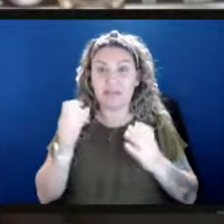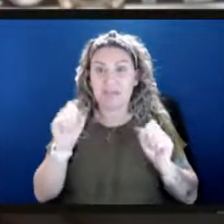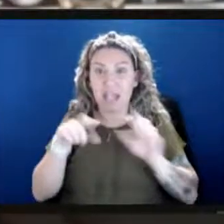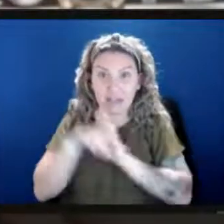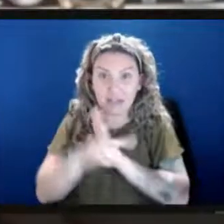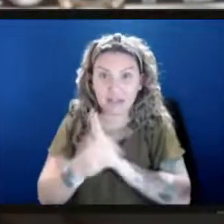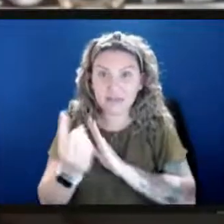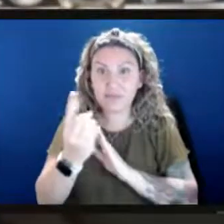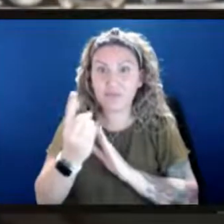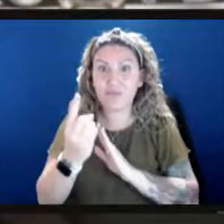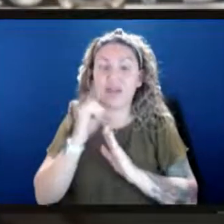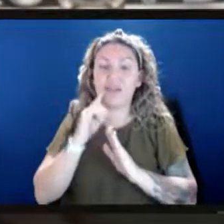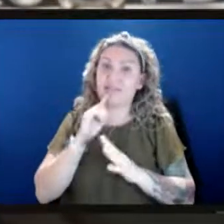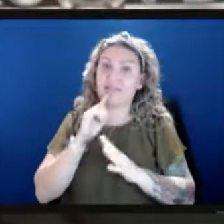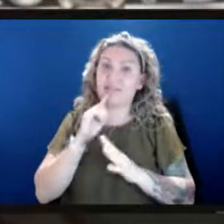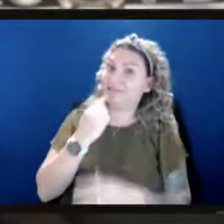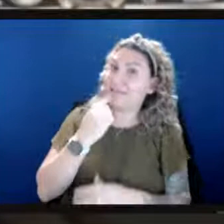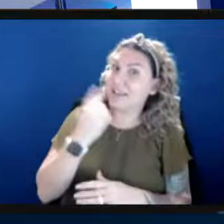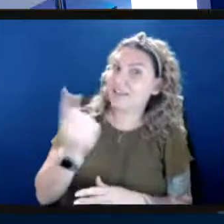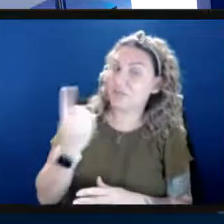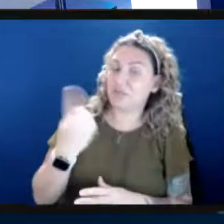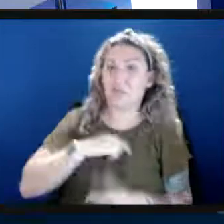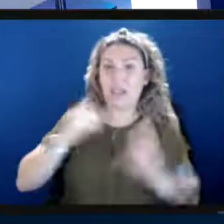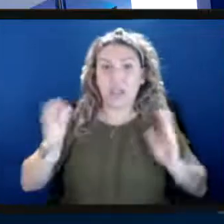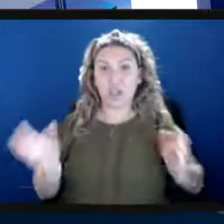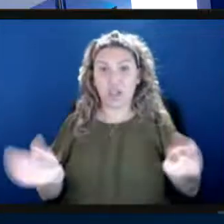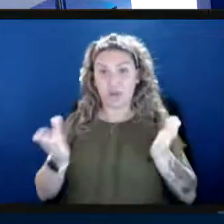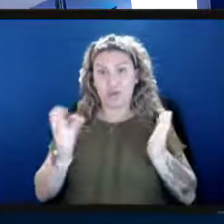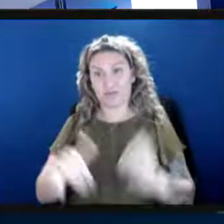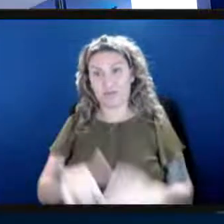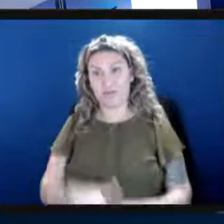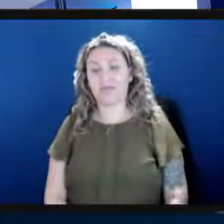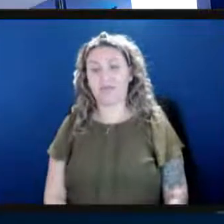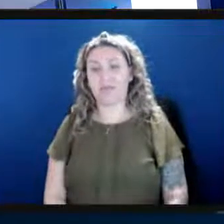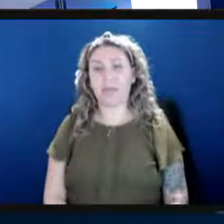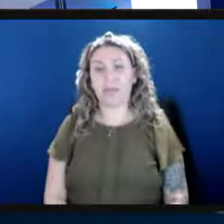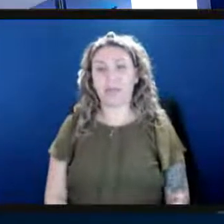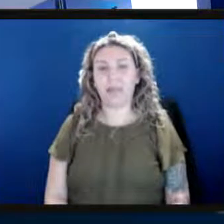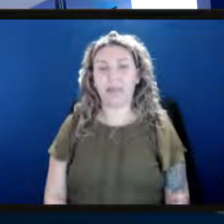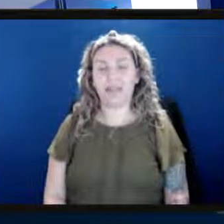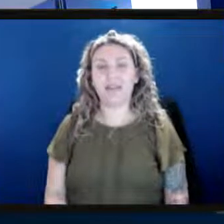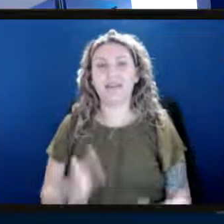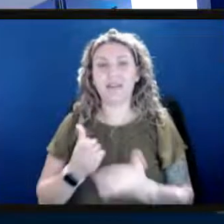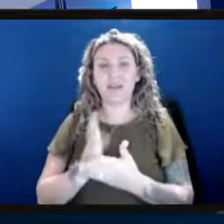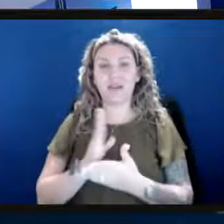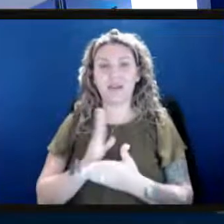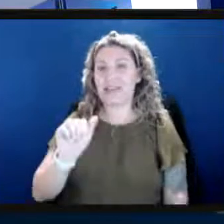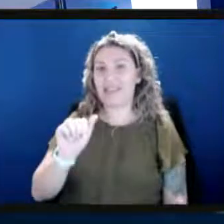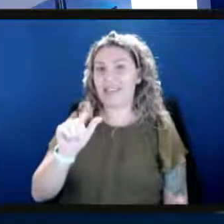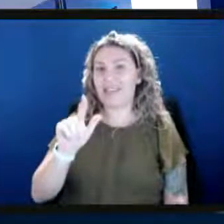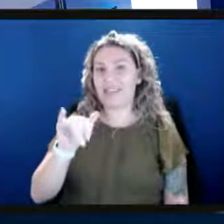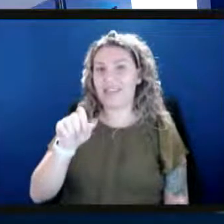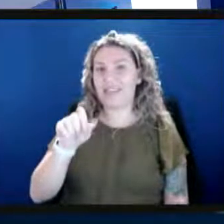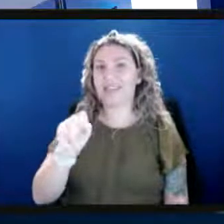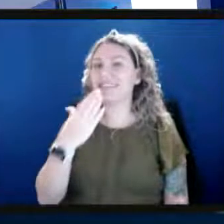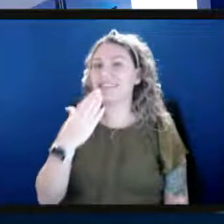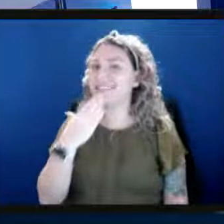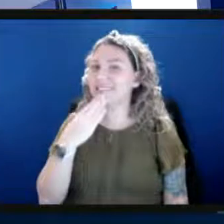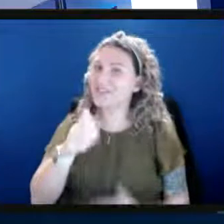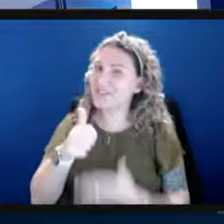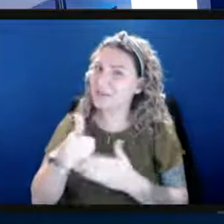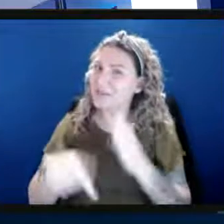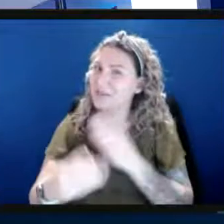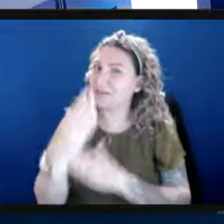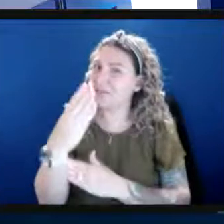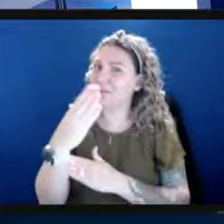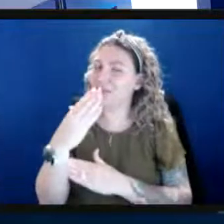up, we are encouraging that. All right. Alexis, thank you for helping out this morning. I truly appreciate